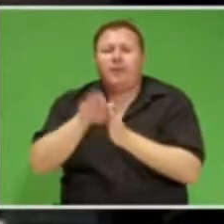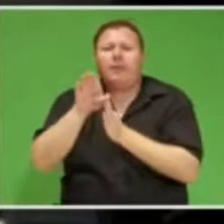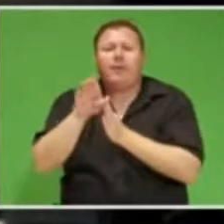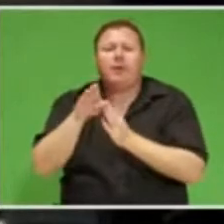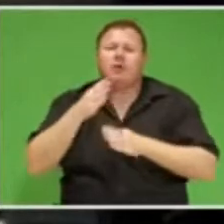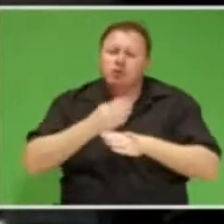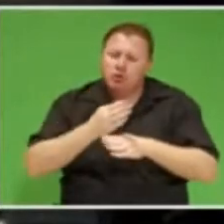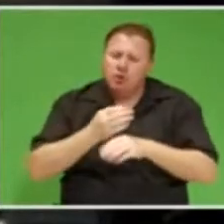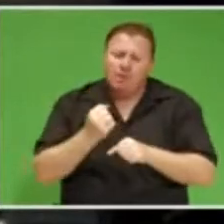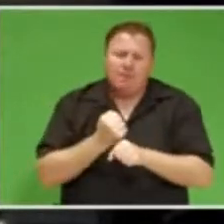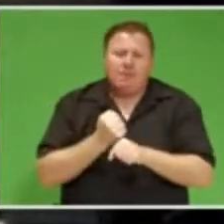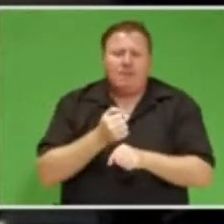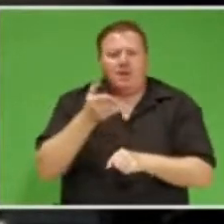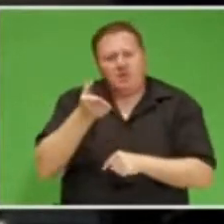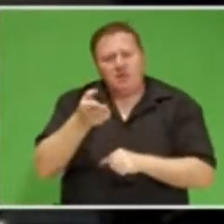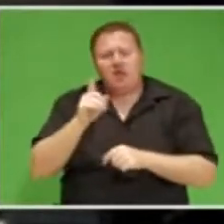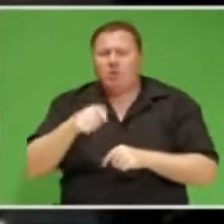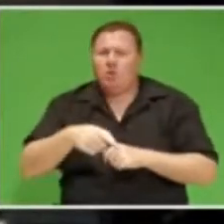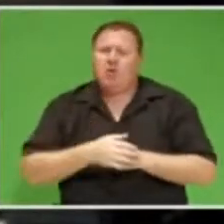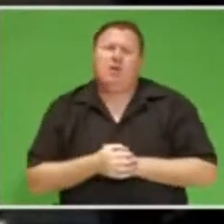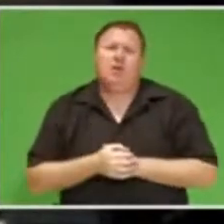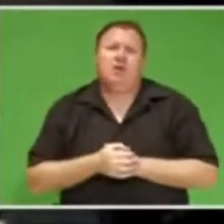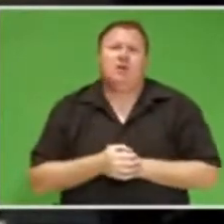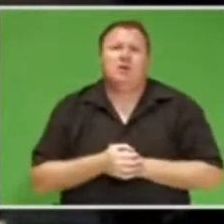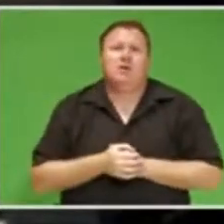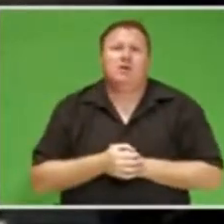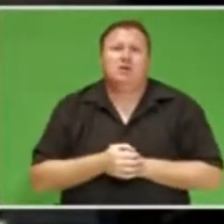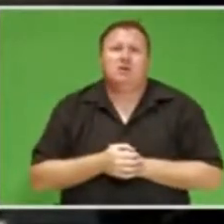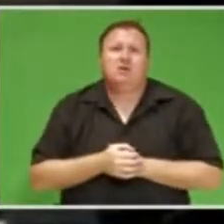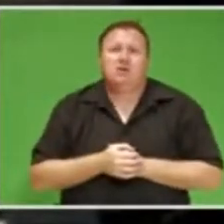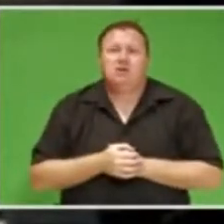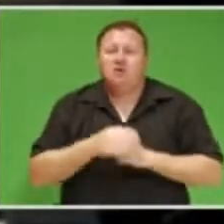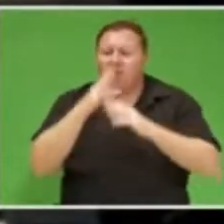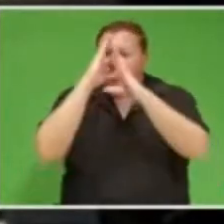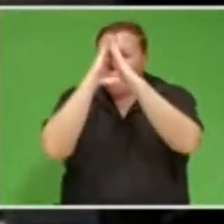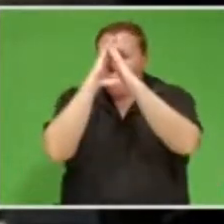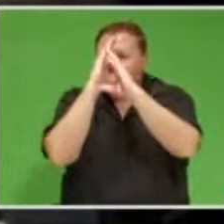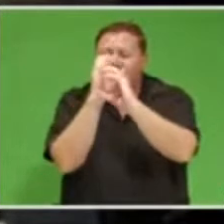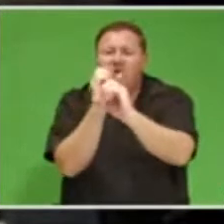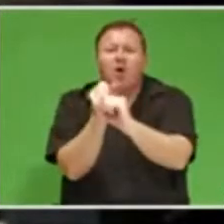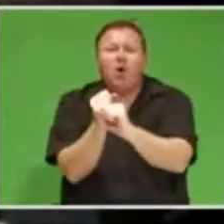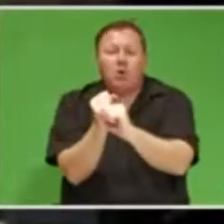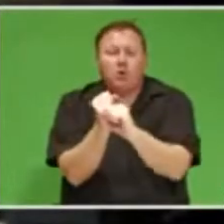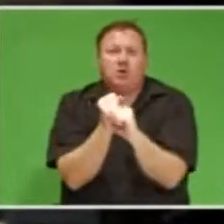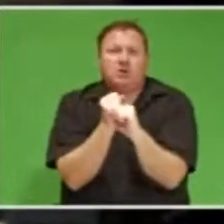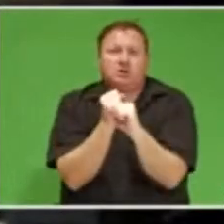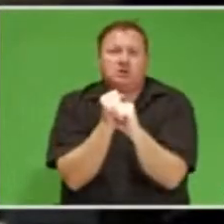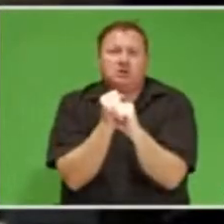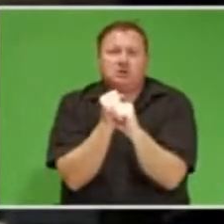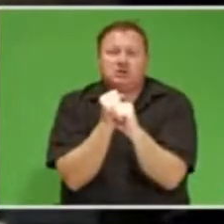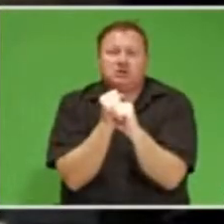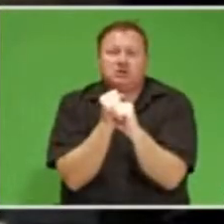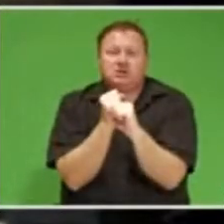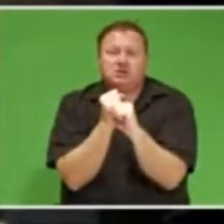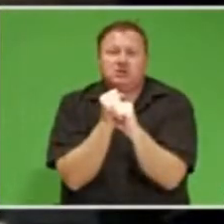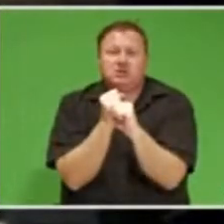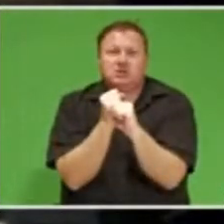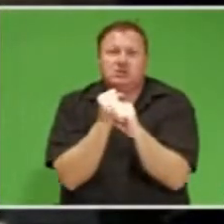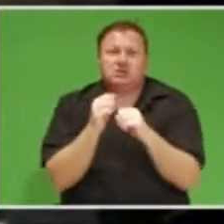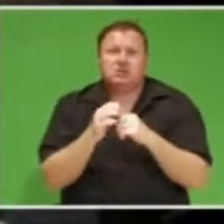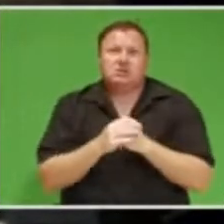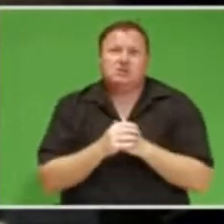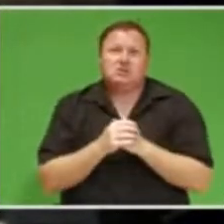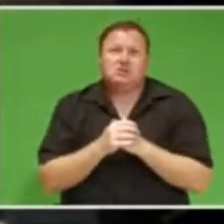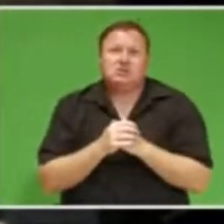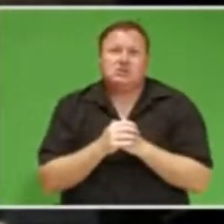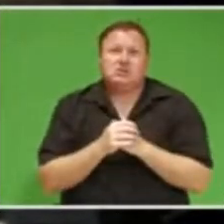jobs. We said that we would give impetus to the campaign that we embarked upon